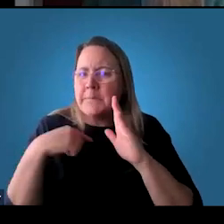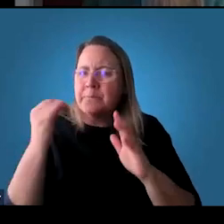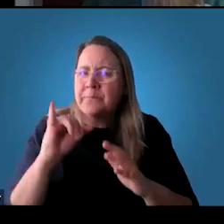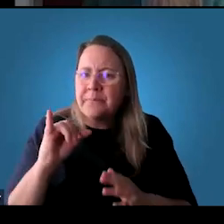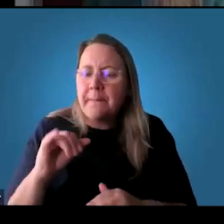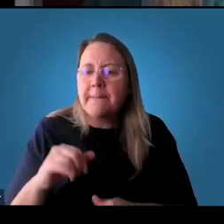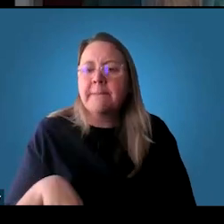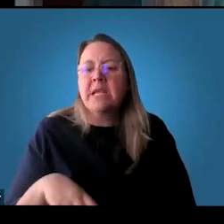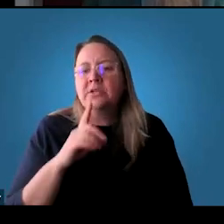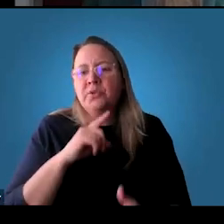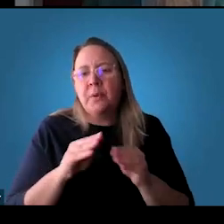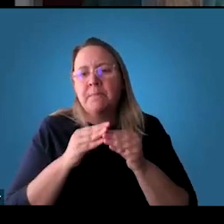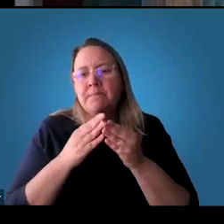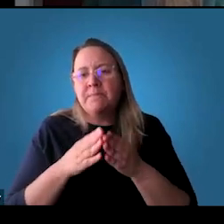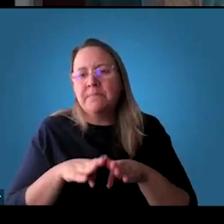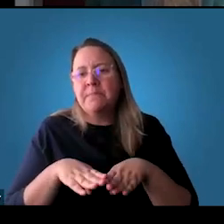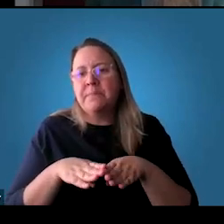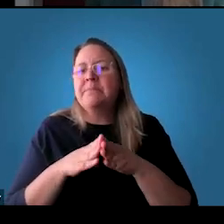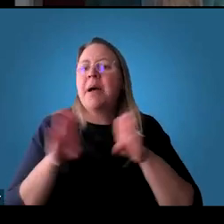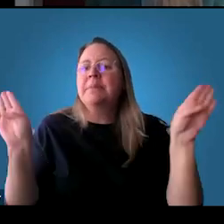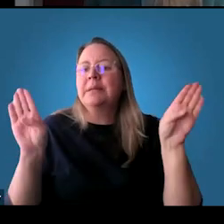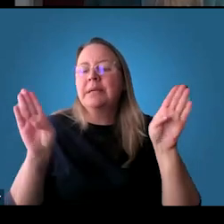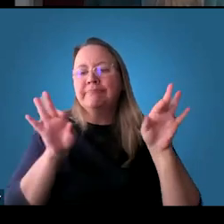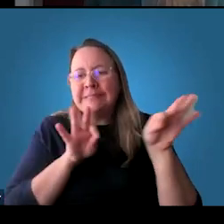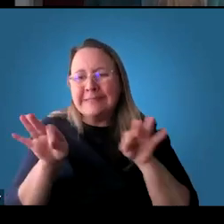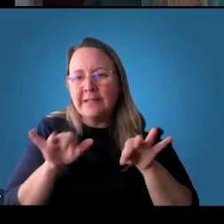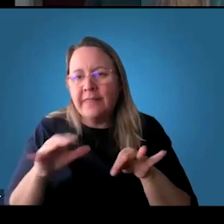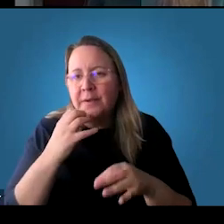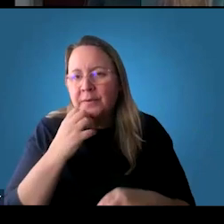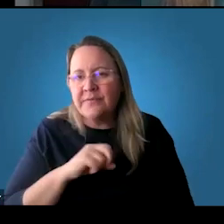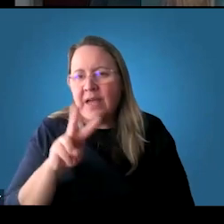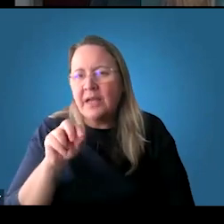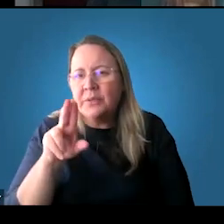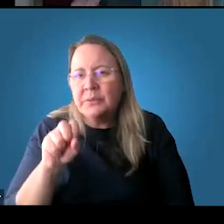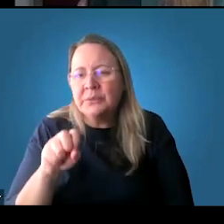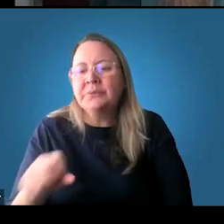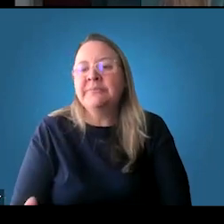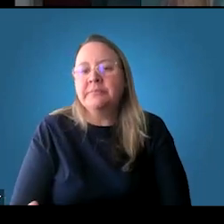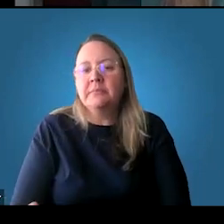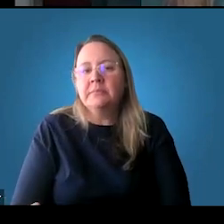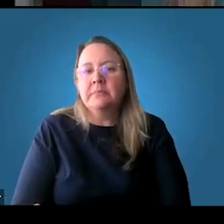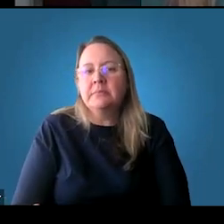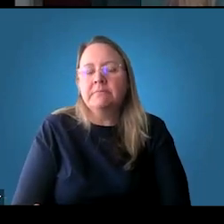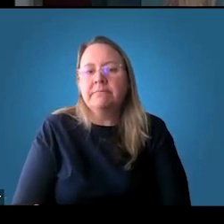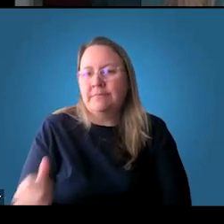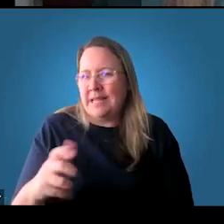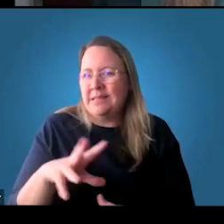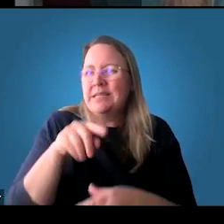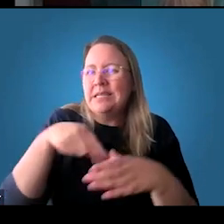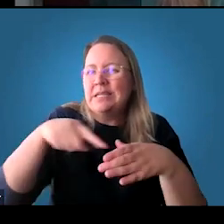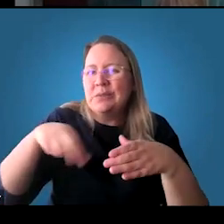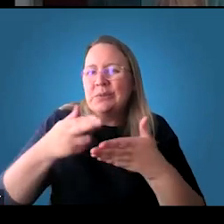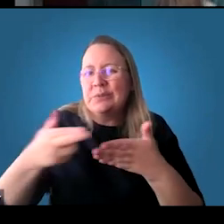look like to publicly articulate those values. So perhaps you have them defined, but they've been more of an internal